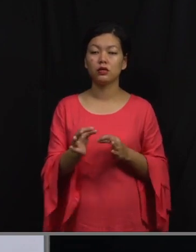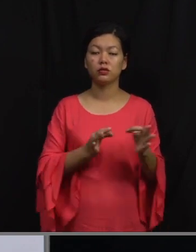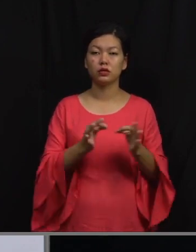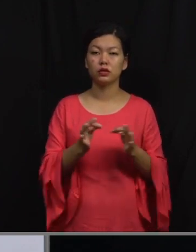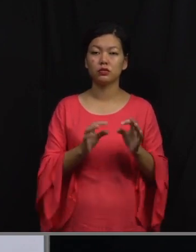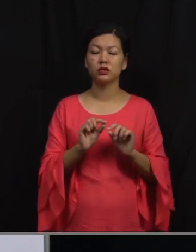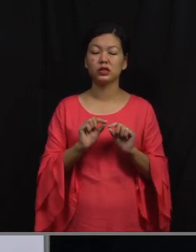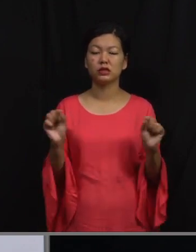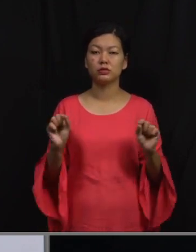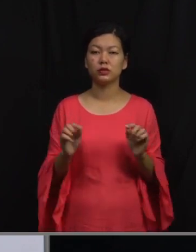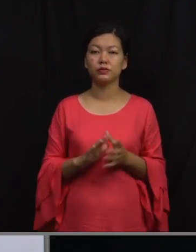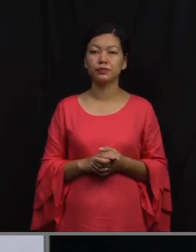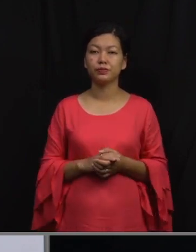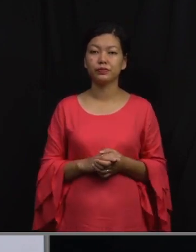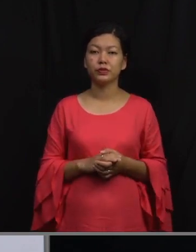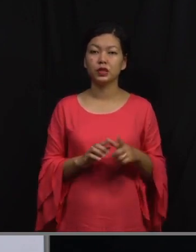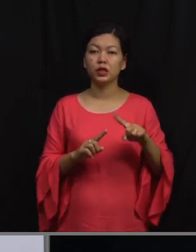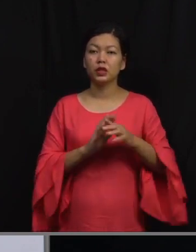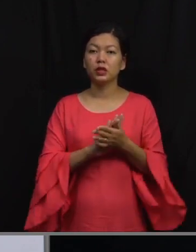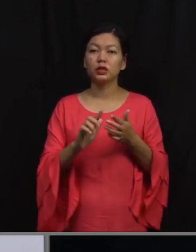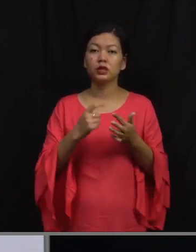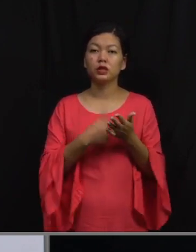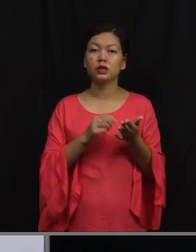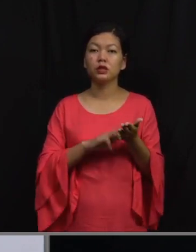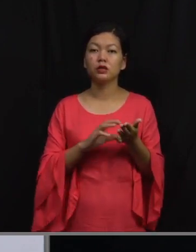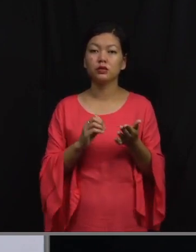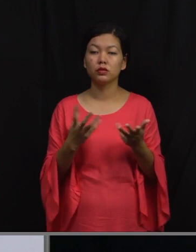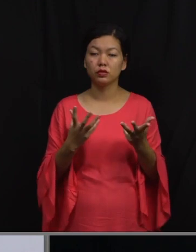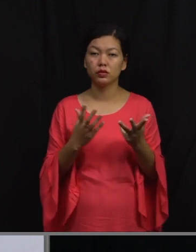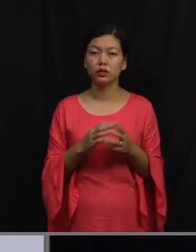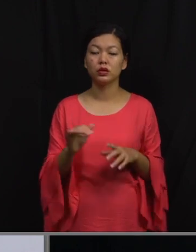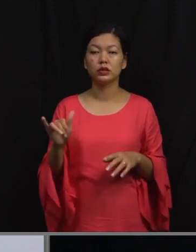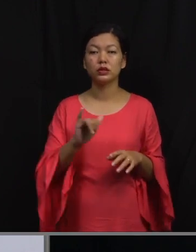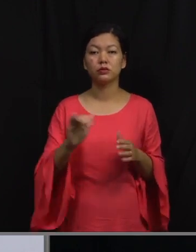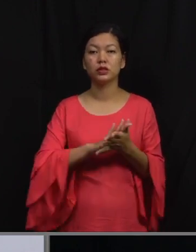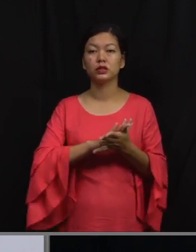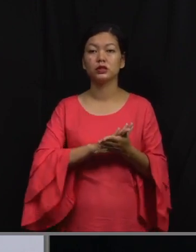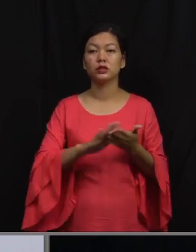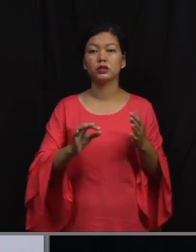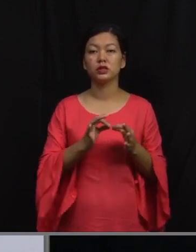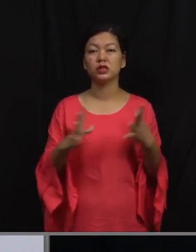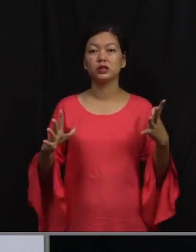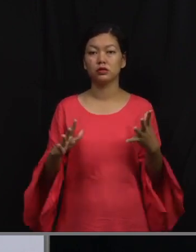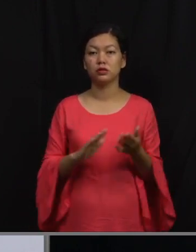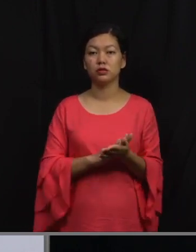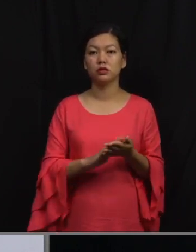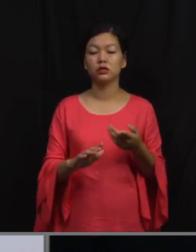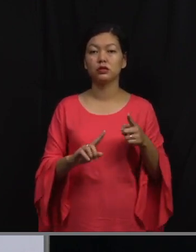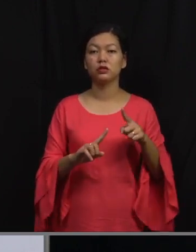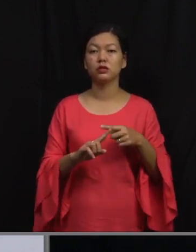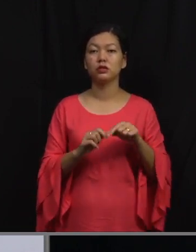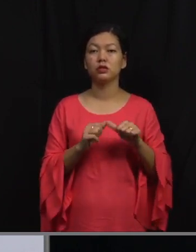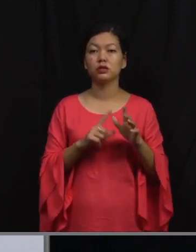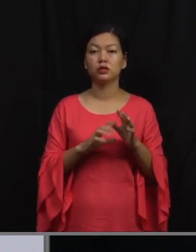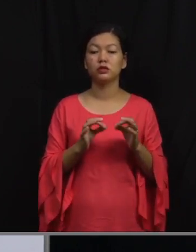in the simpler way. Okay, when I say thermo, this is heat. Thermo means what? Heat. When I say